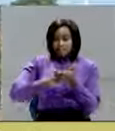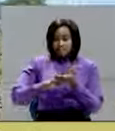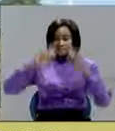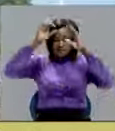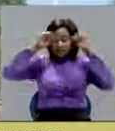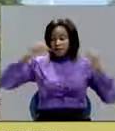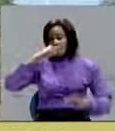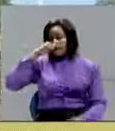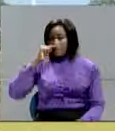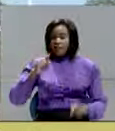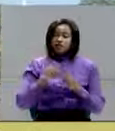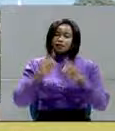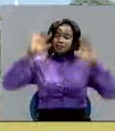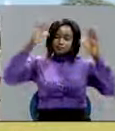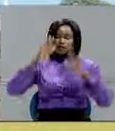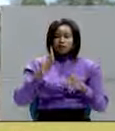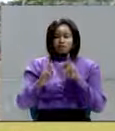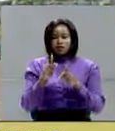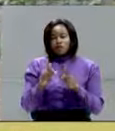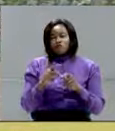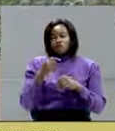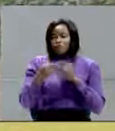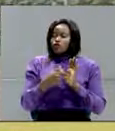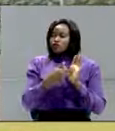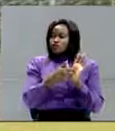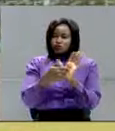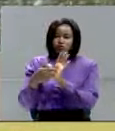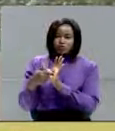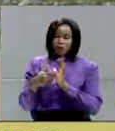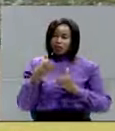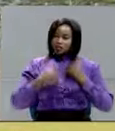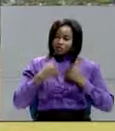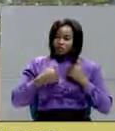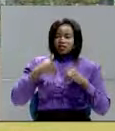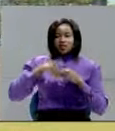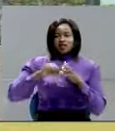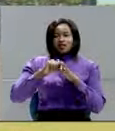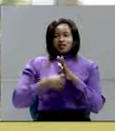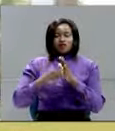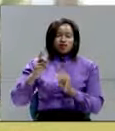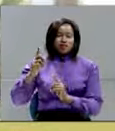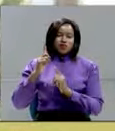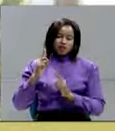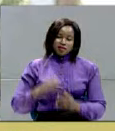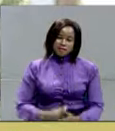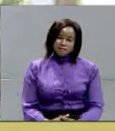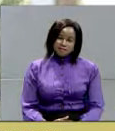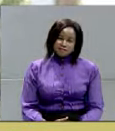Museveni commended the citizens for the enthusiasm in expressing interest in security matters. We